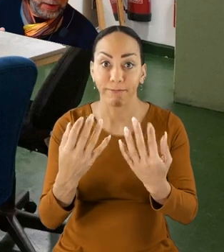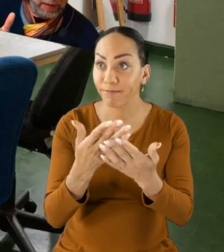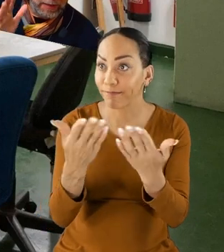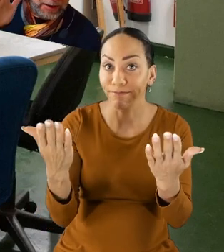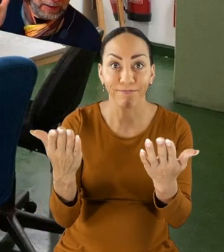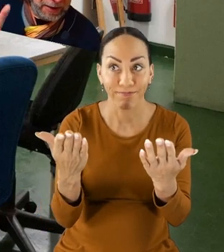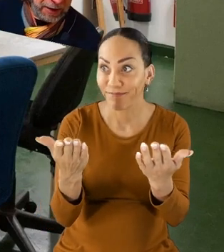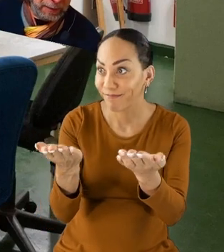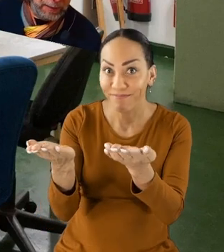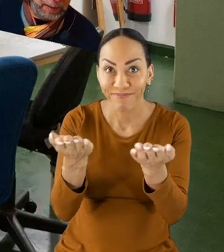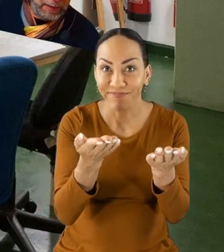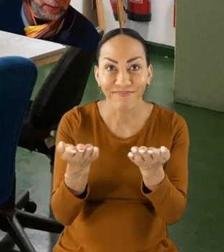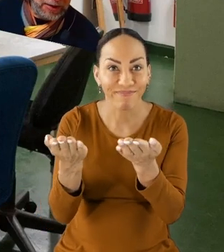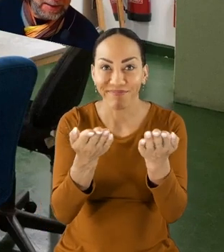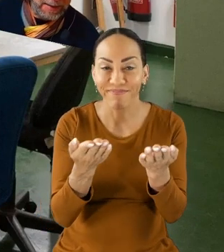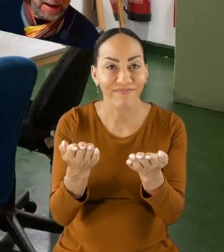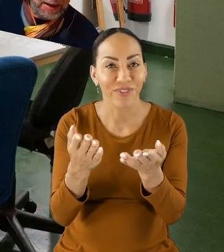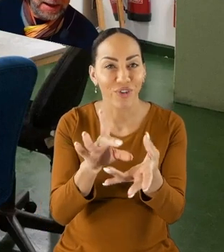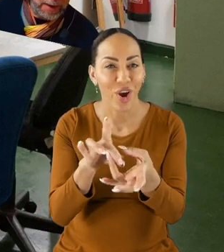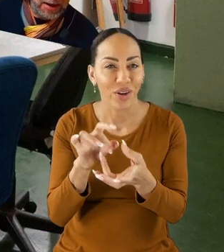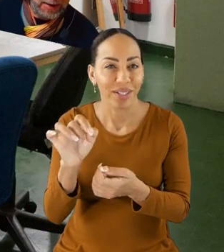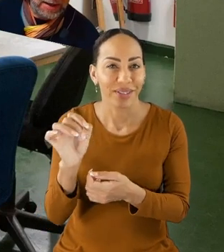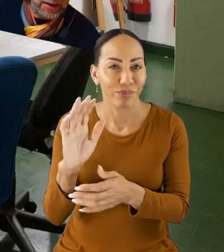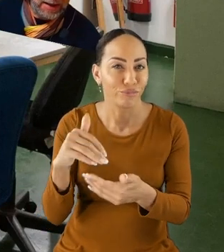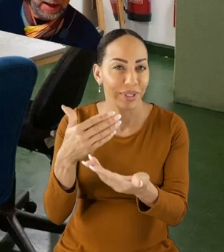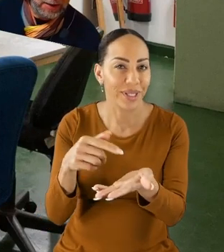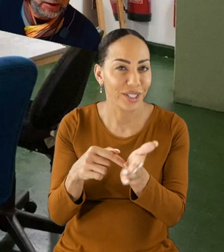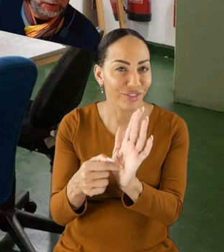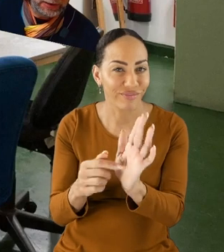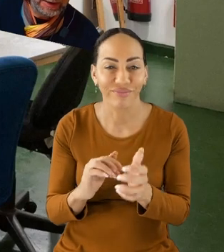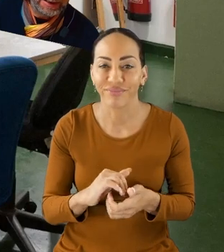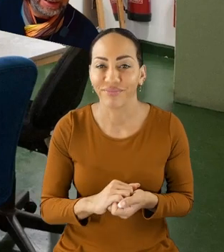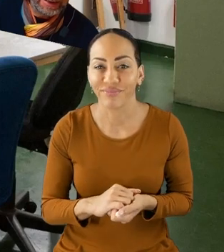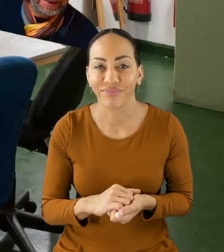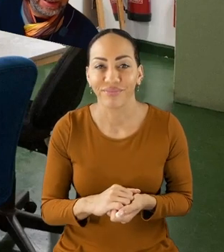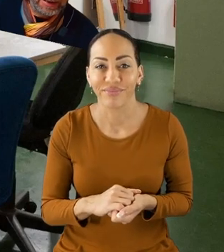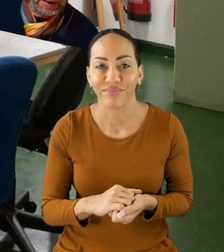up with questions they may have for Steve about his presentation, any element at all.